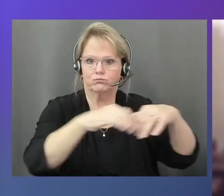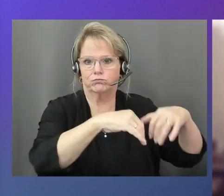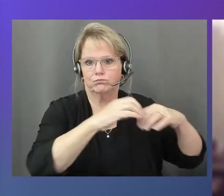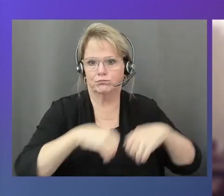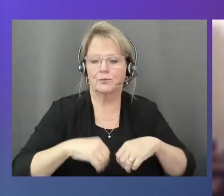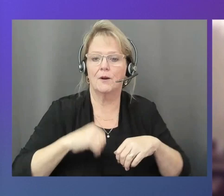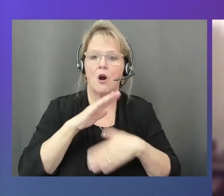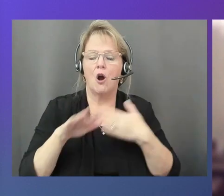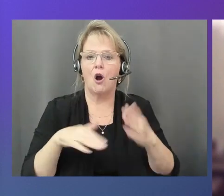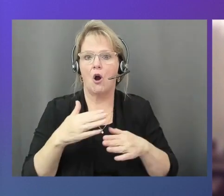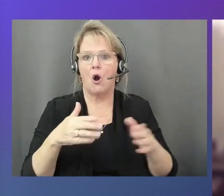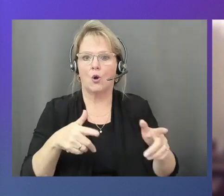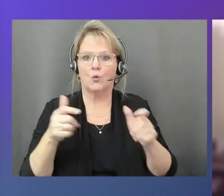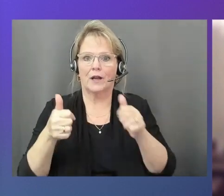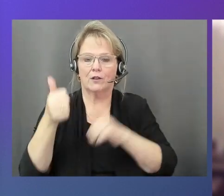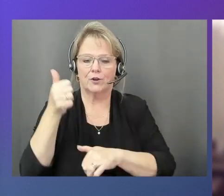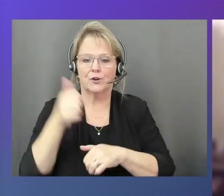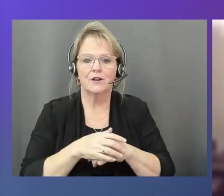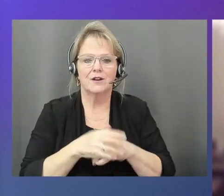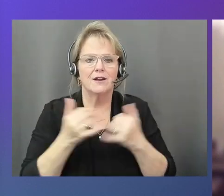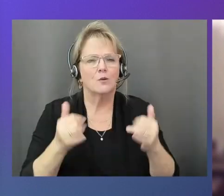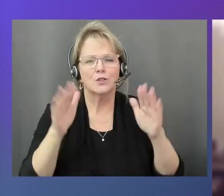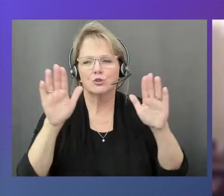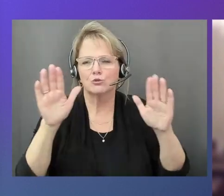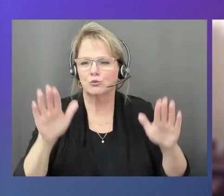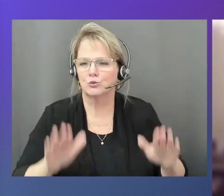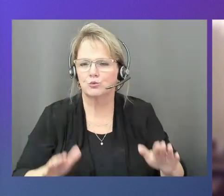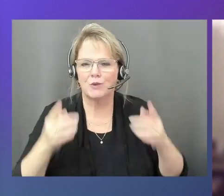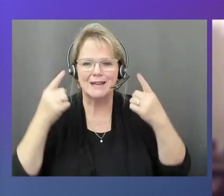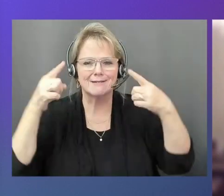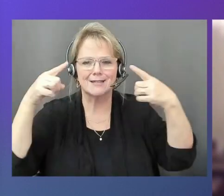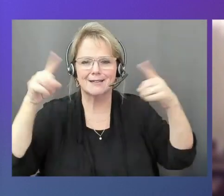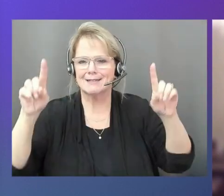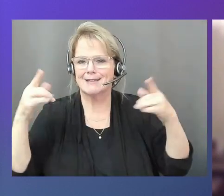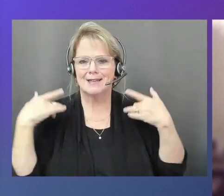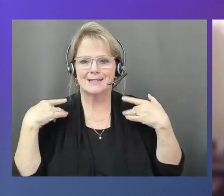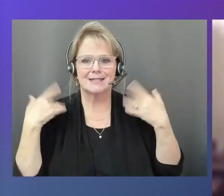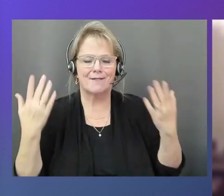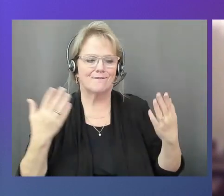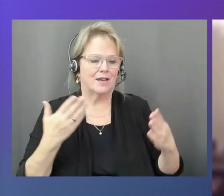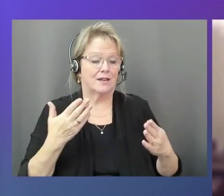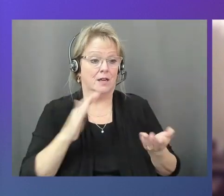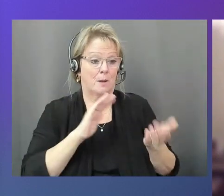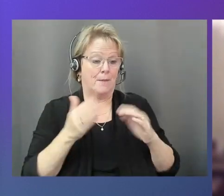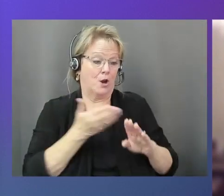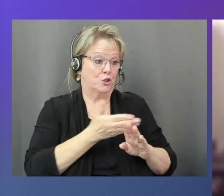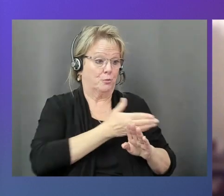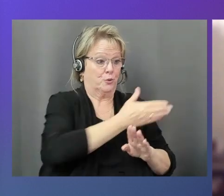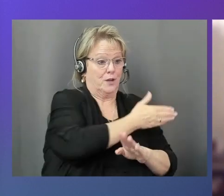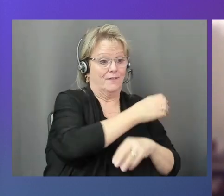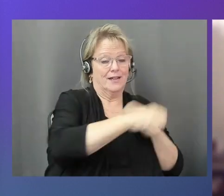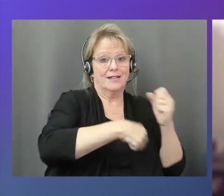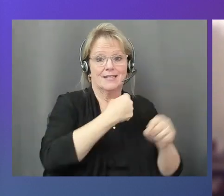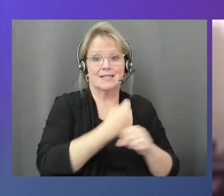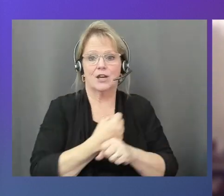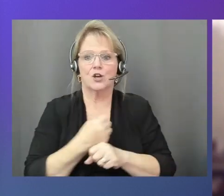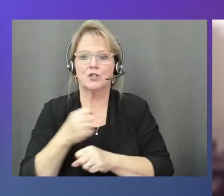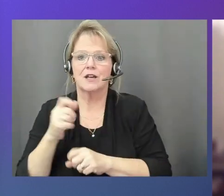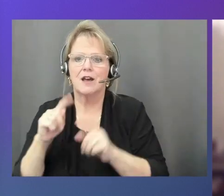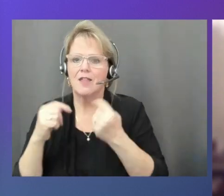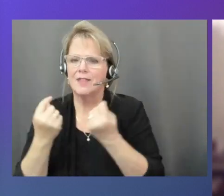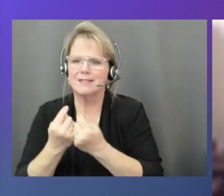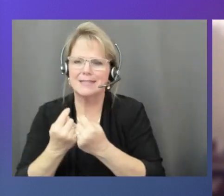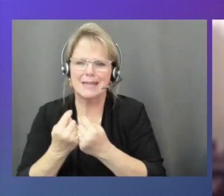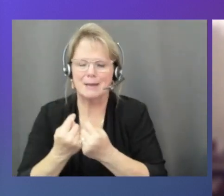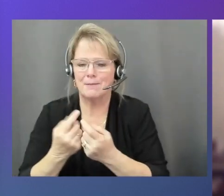network at Lightning in a Bottle this year was a great success. Compared to previous years and similar events, the team was under minimal pressure and was